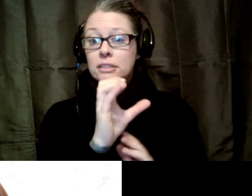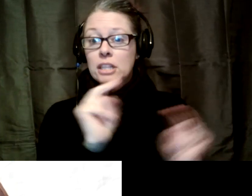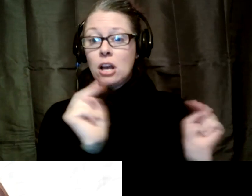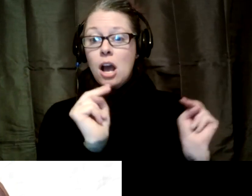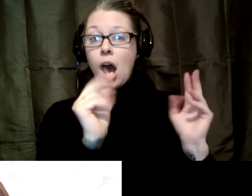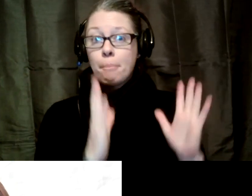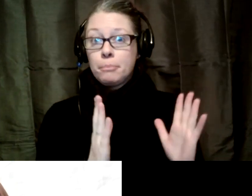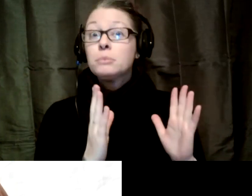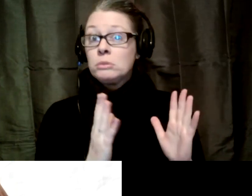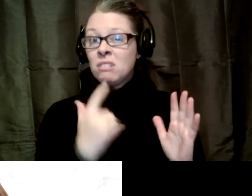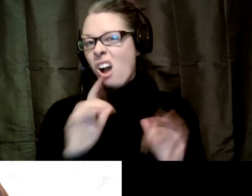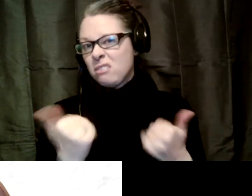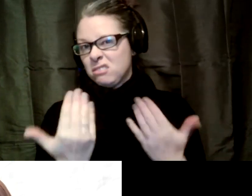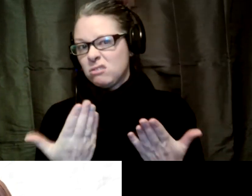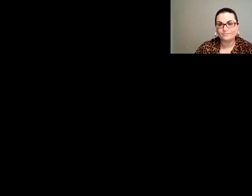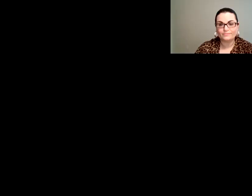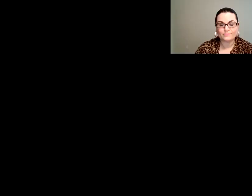my recommendation to you.